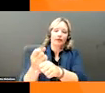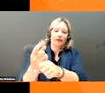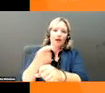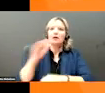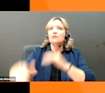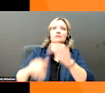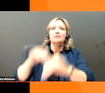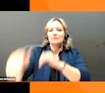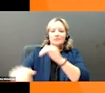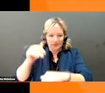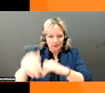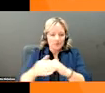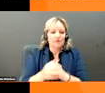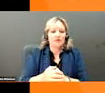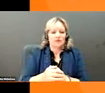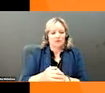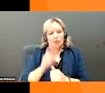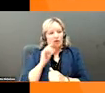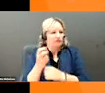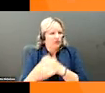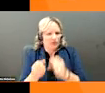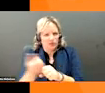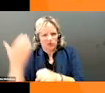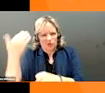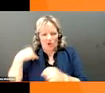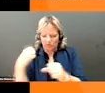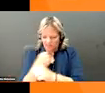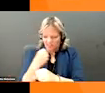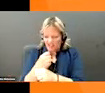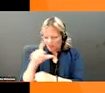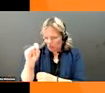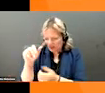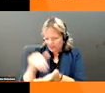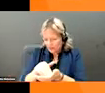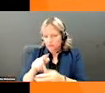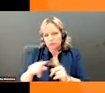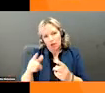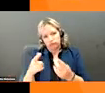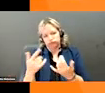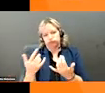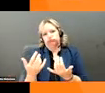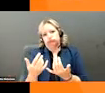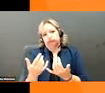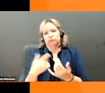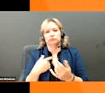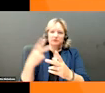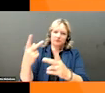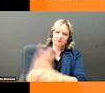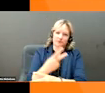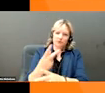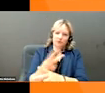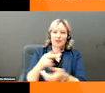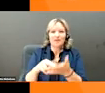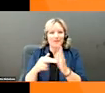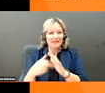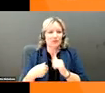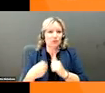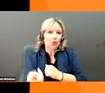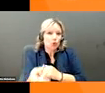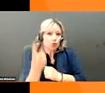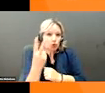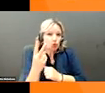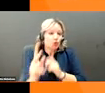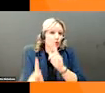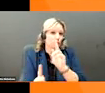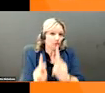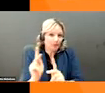getting 20,000 applications a year, I did the math on it, and it works out to be 2 people working full-time, 8 hours a